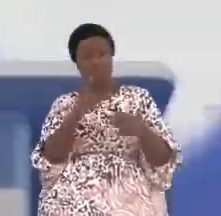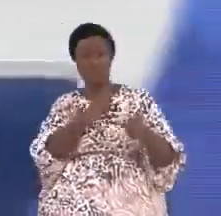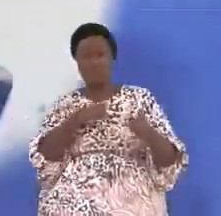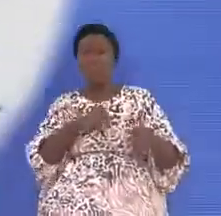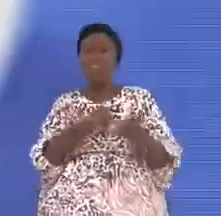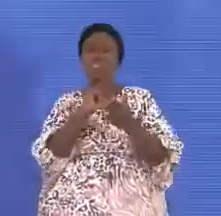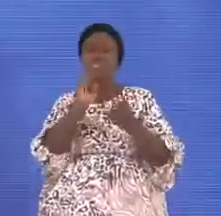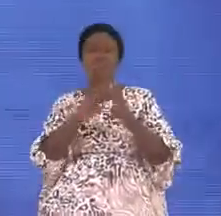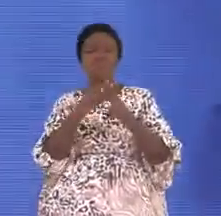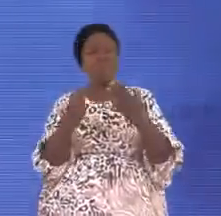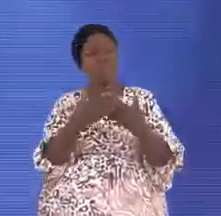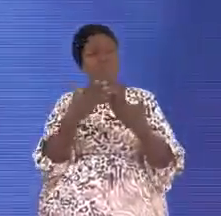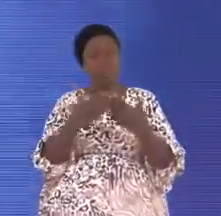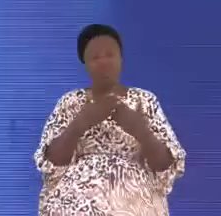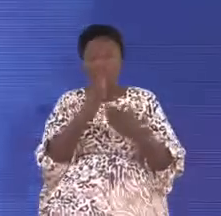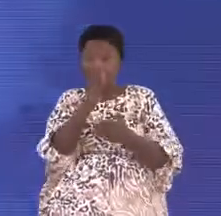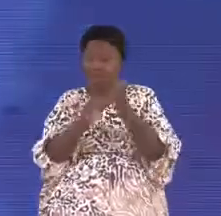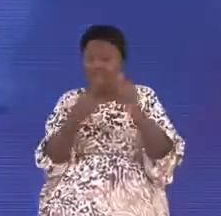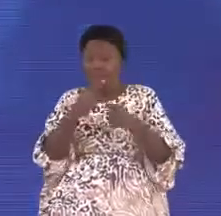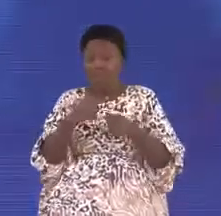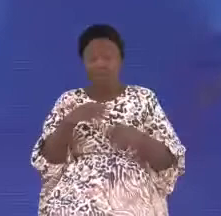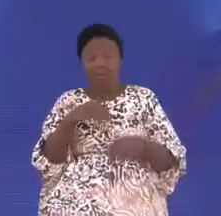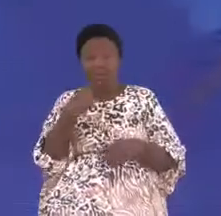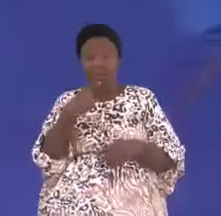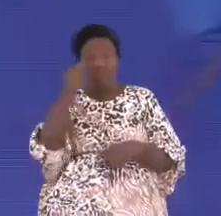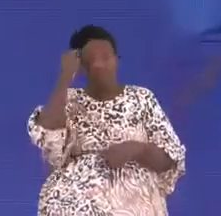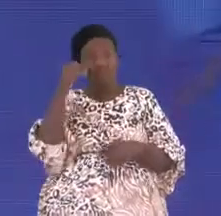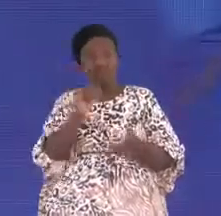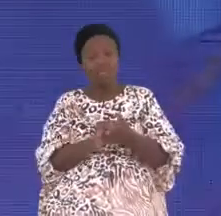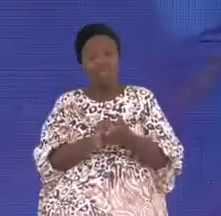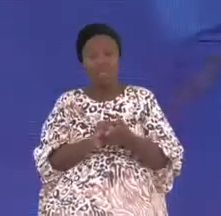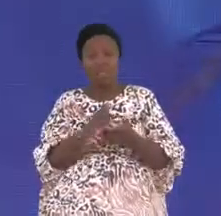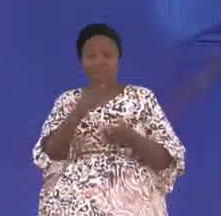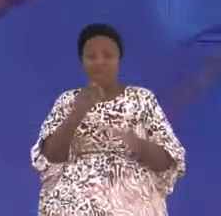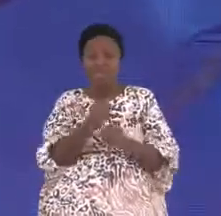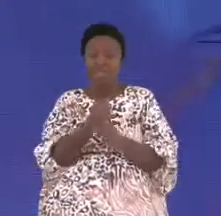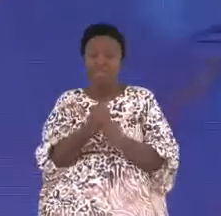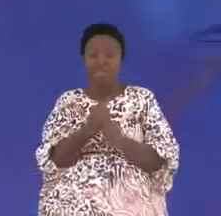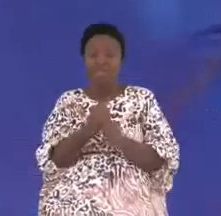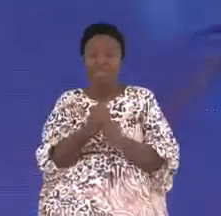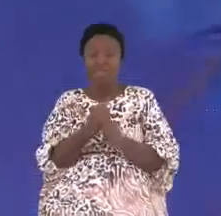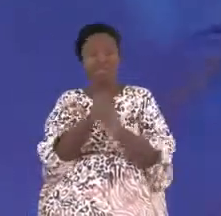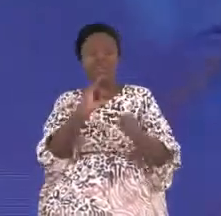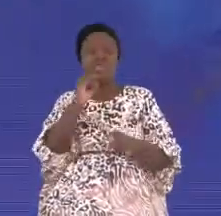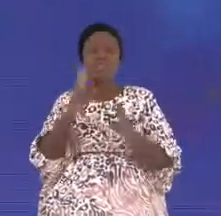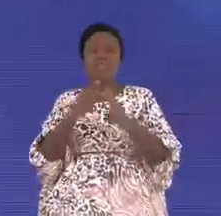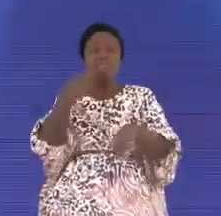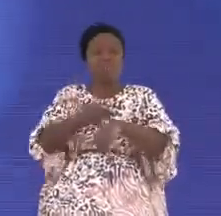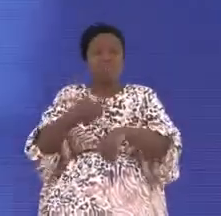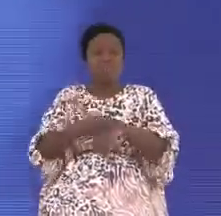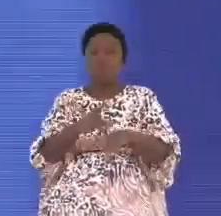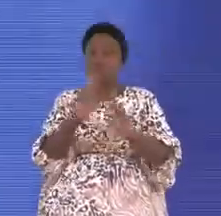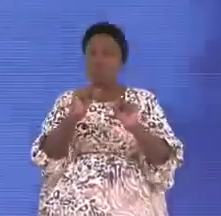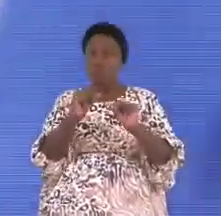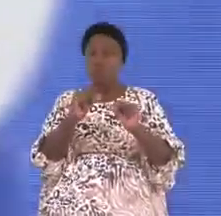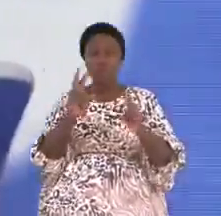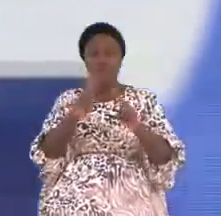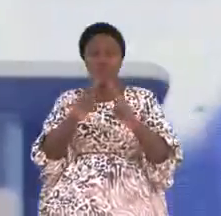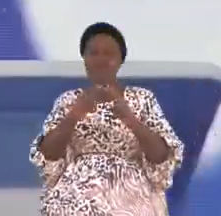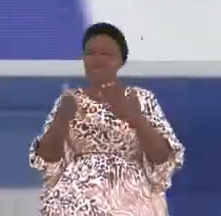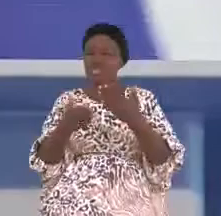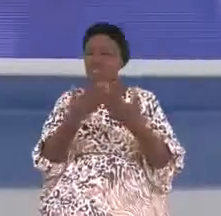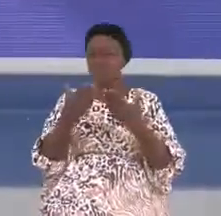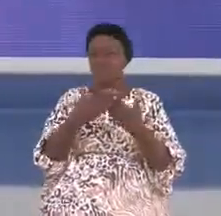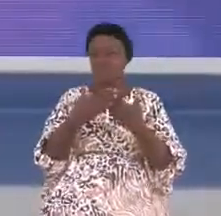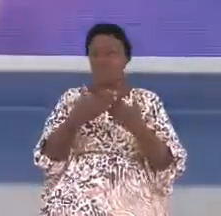people think that getting saved is complicated no very simple some people think getting